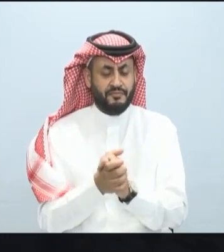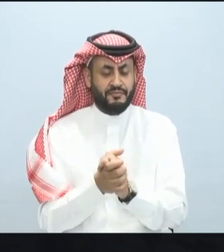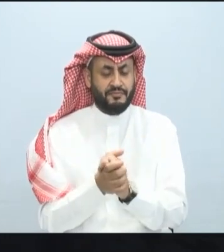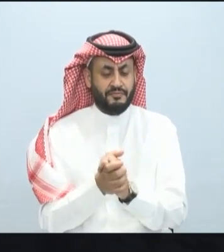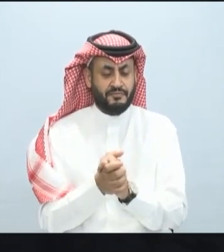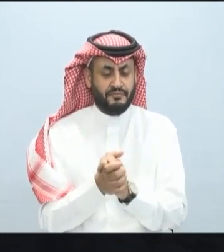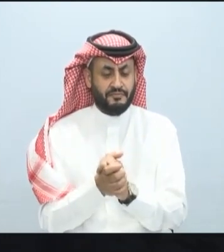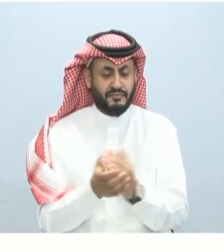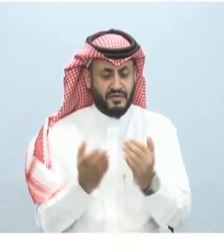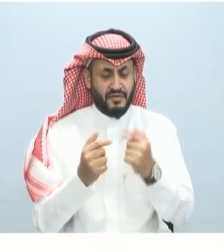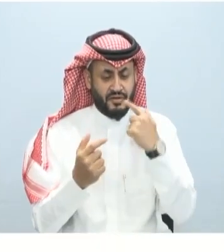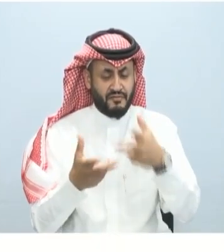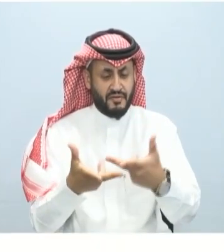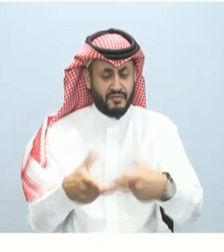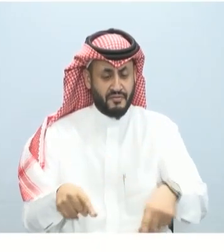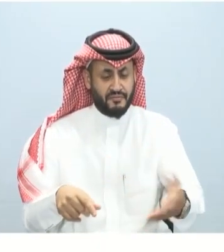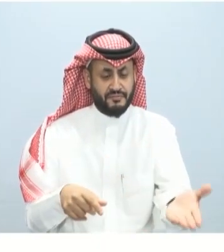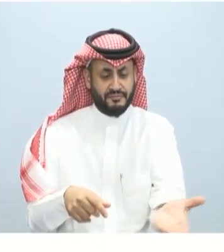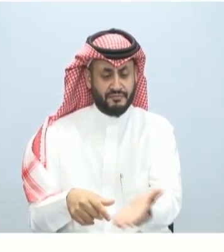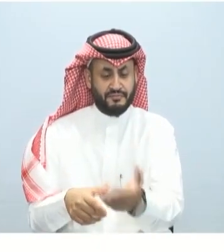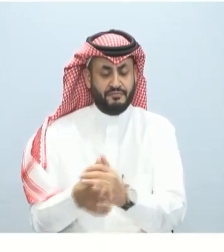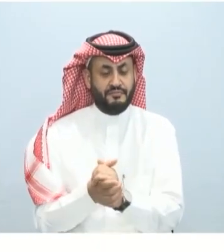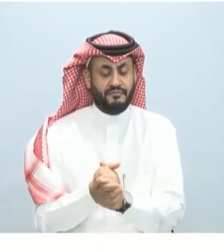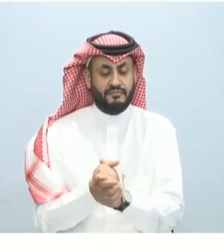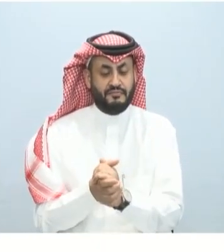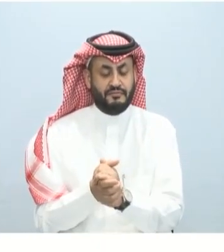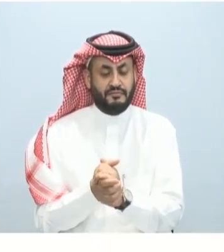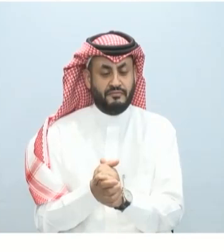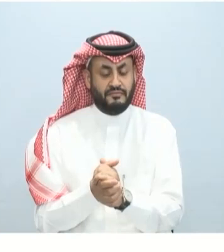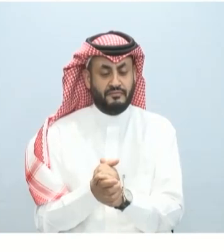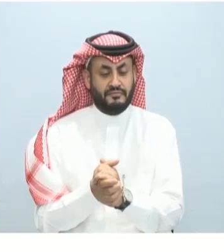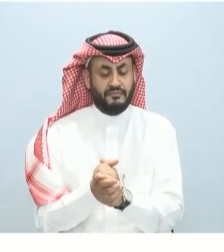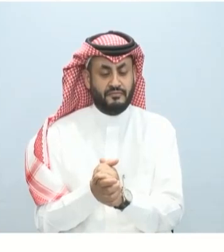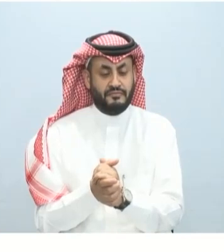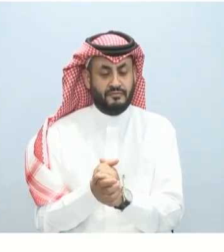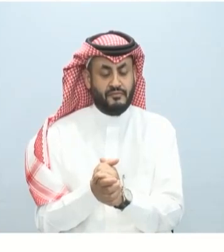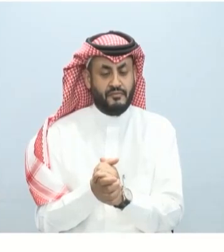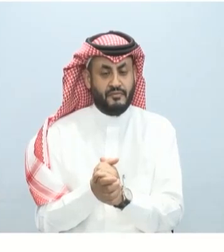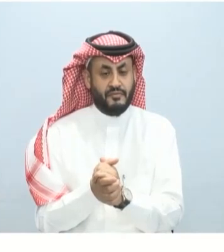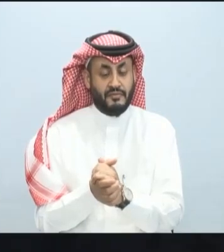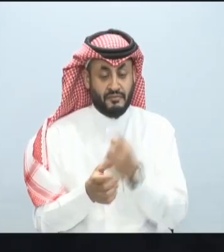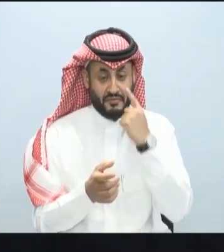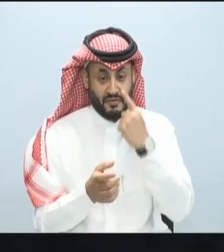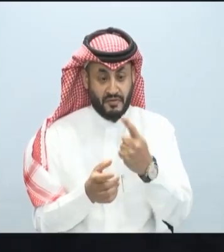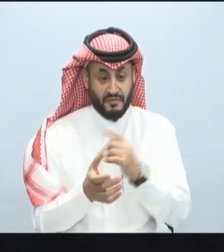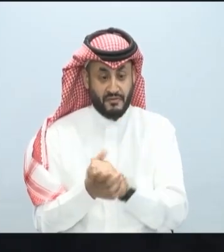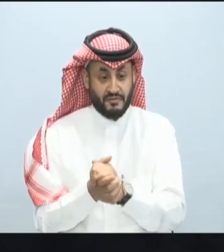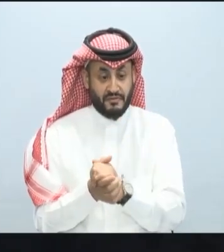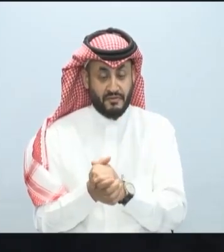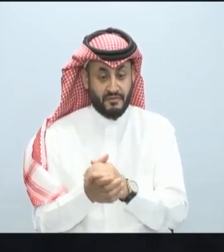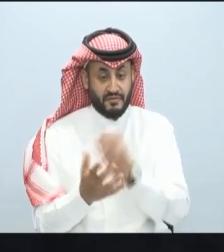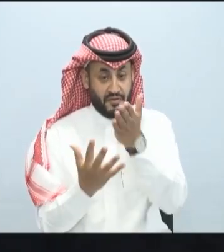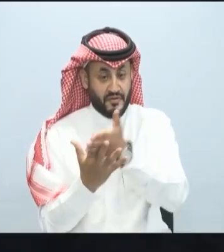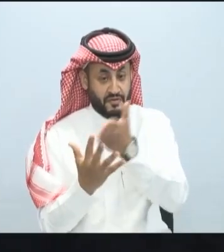parts. And then I have my closing, as you can see. Now here you can see very clear that I had